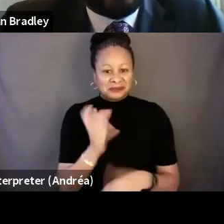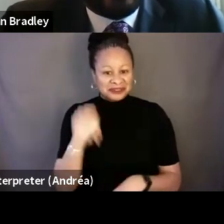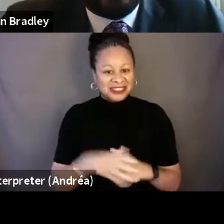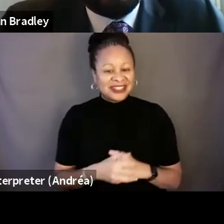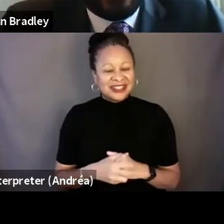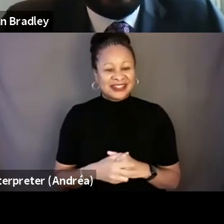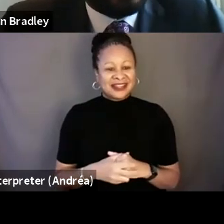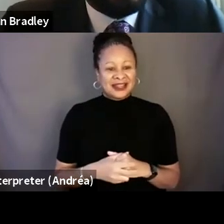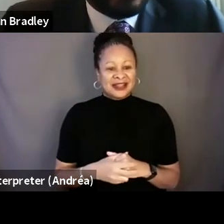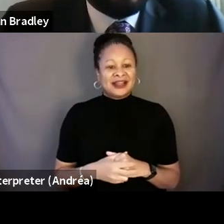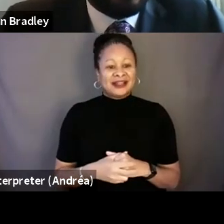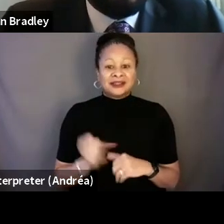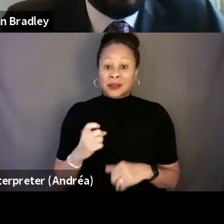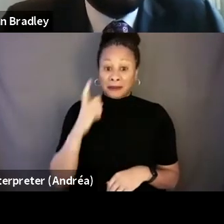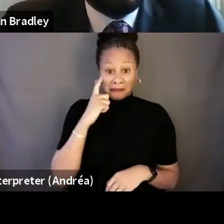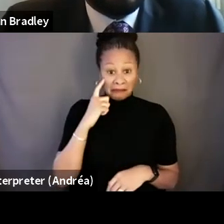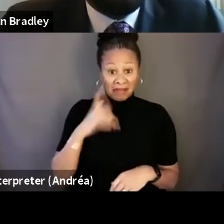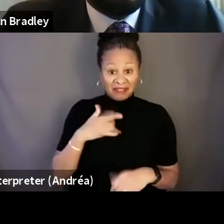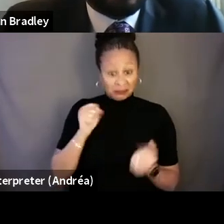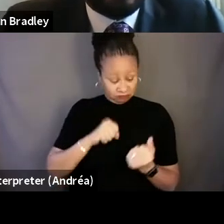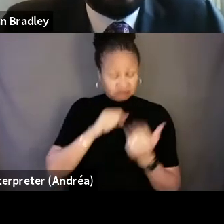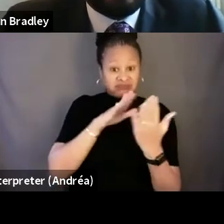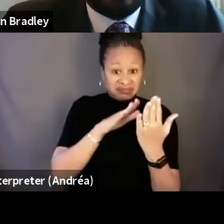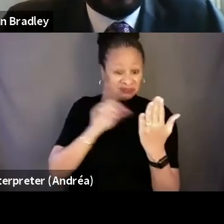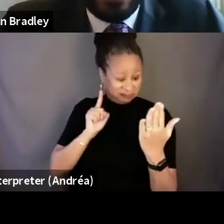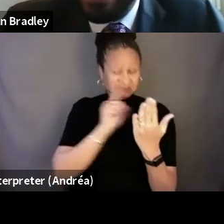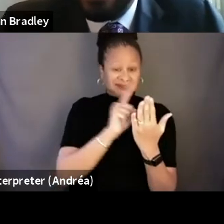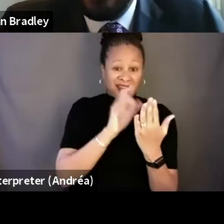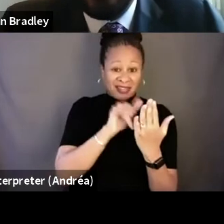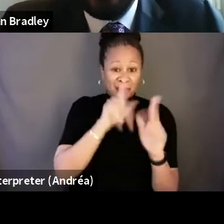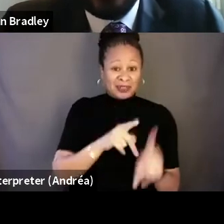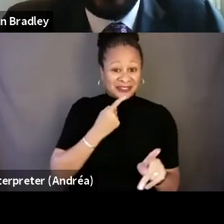so I think you just have to confront if someone is